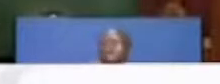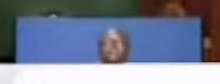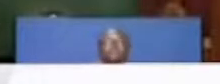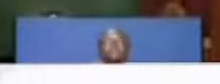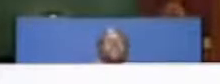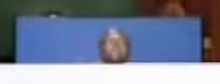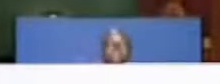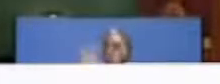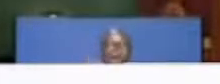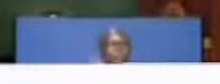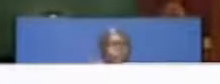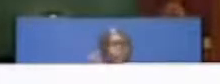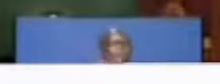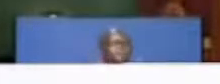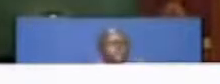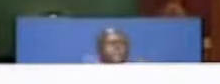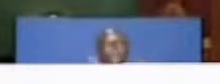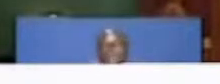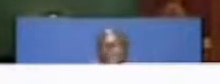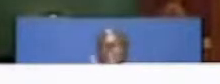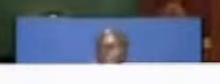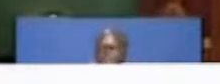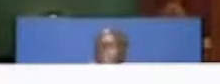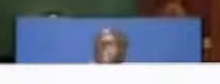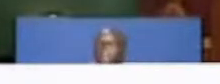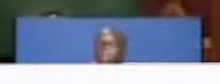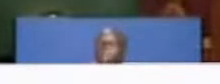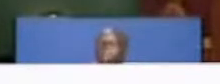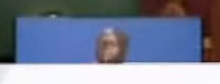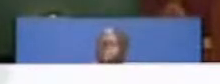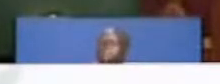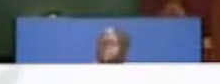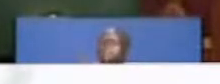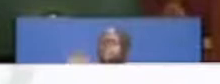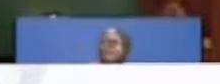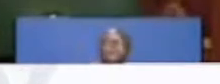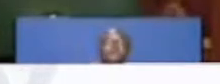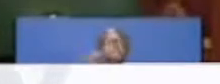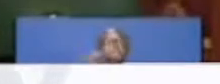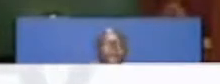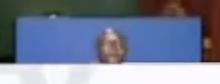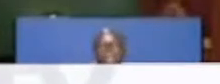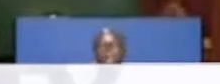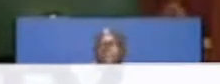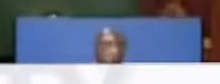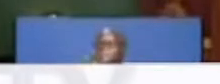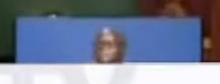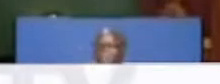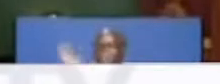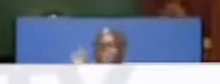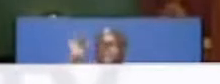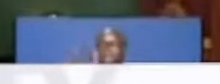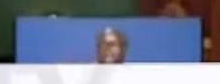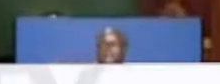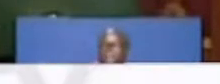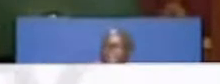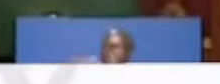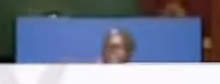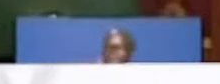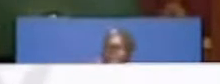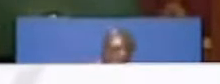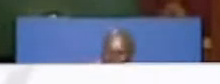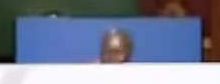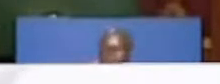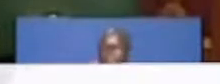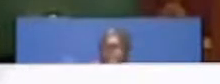life, driving not just grand infrastructure projects, but also tangible increases in household